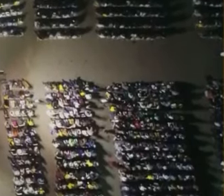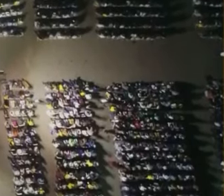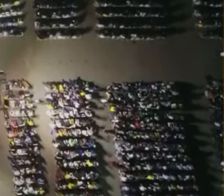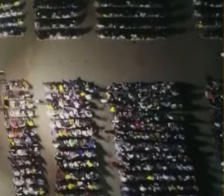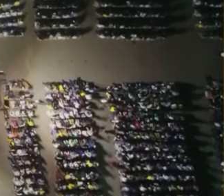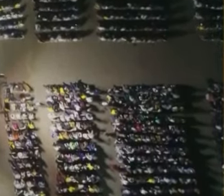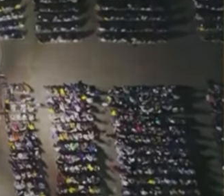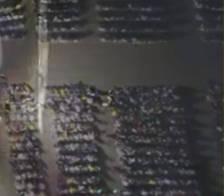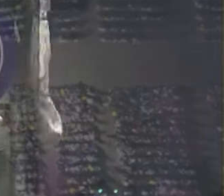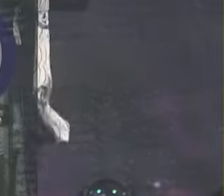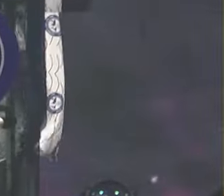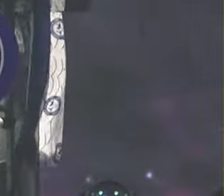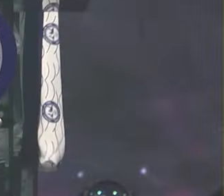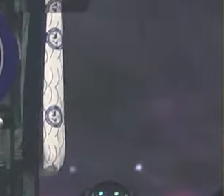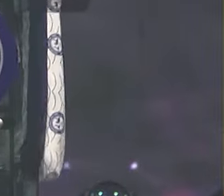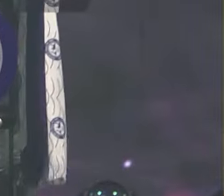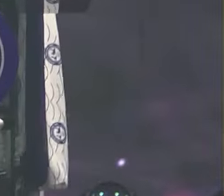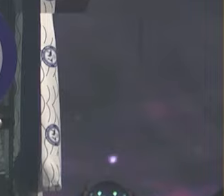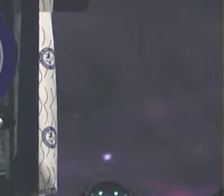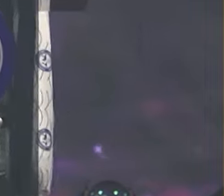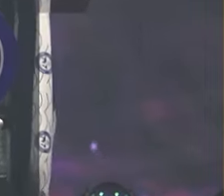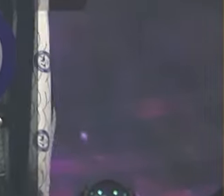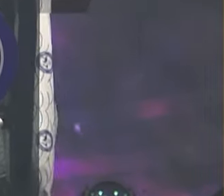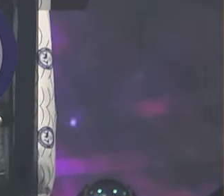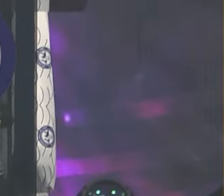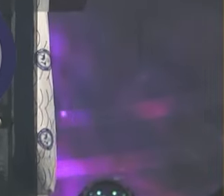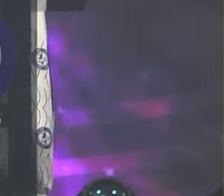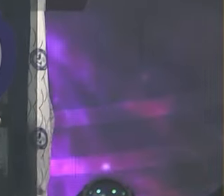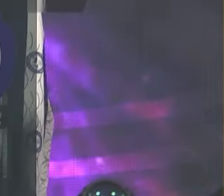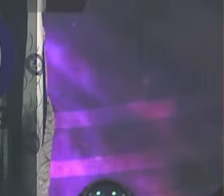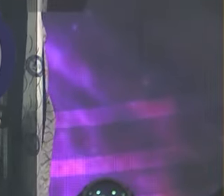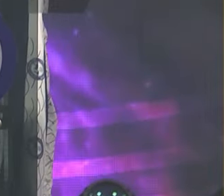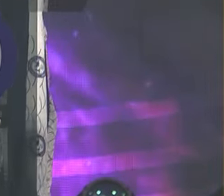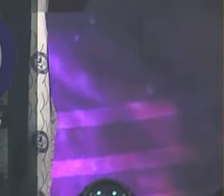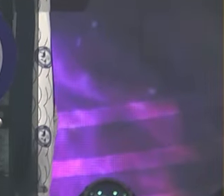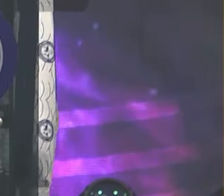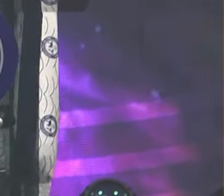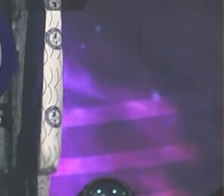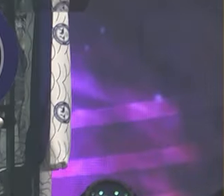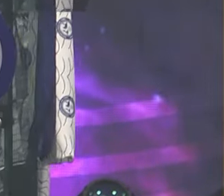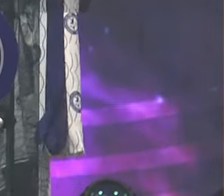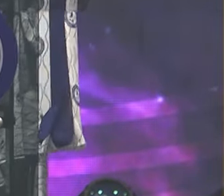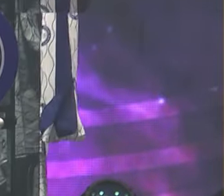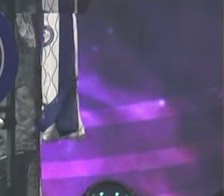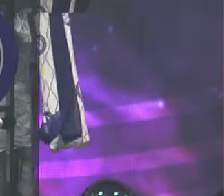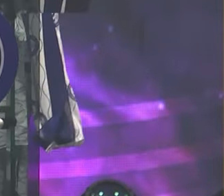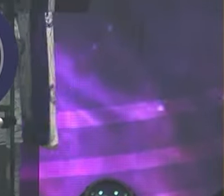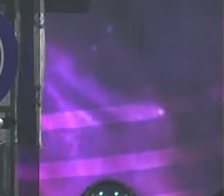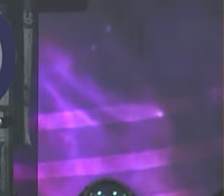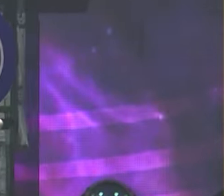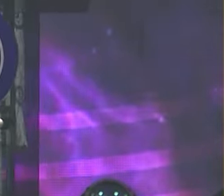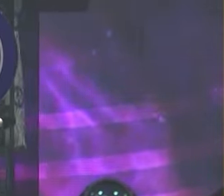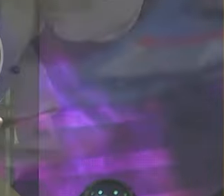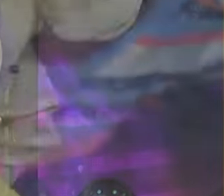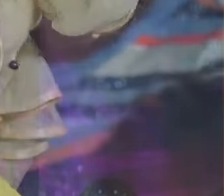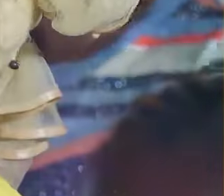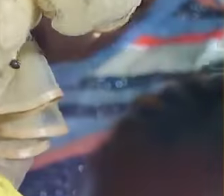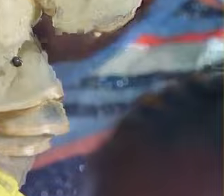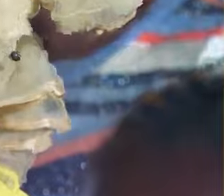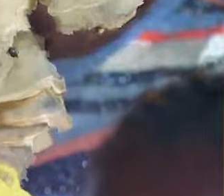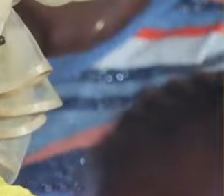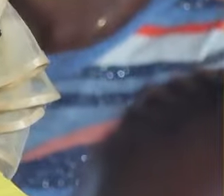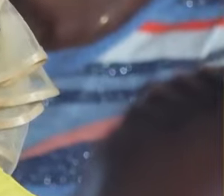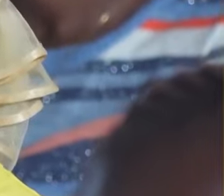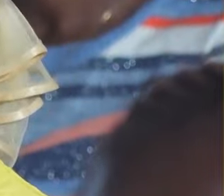carrying sin load, come unto me. And I'll give you rest. So what kind? 1 John chapter 5